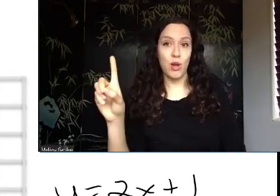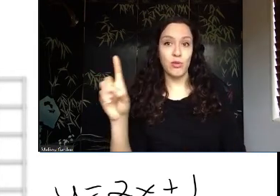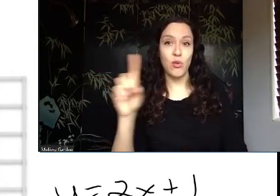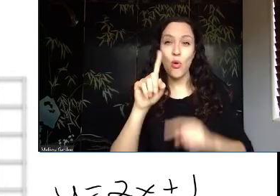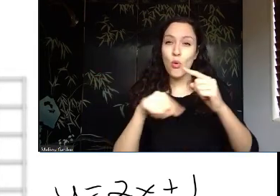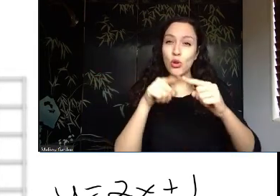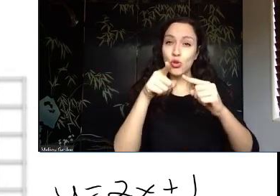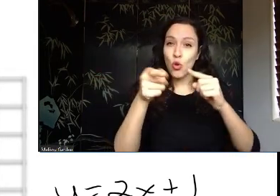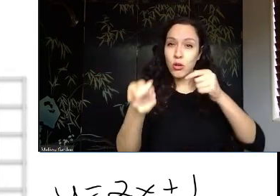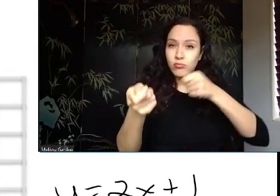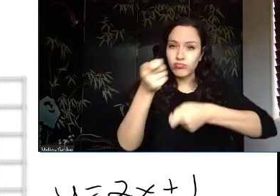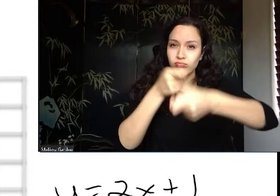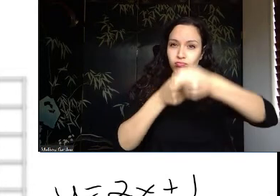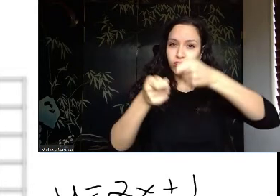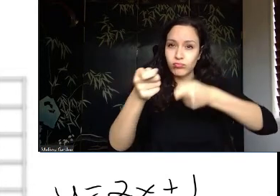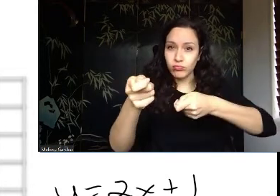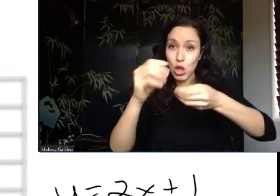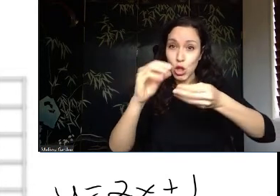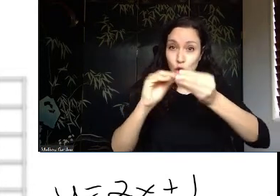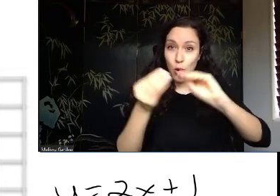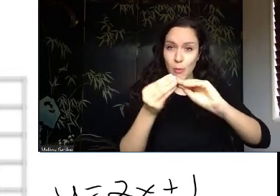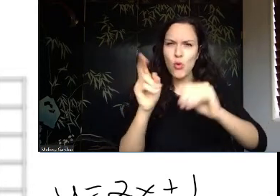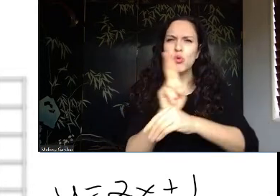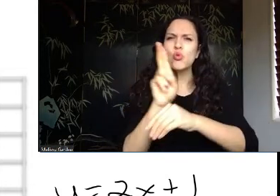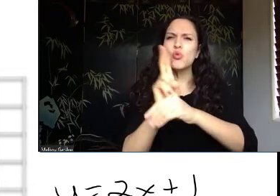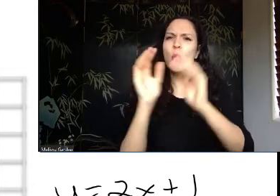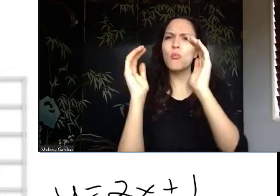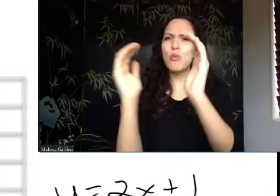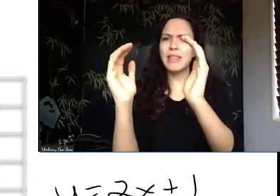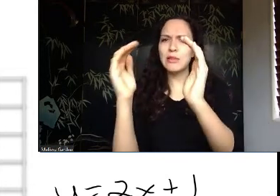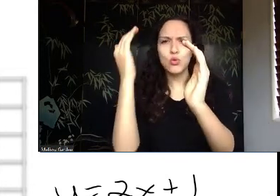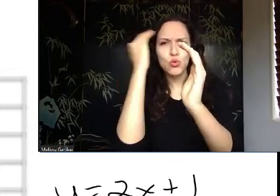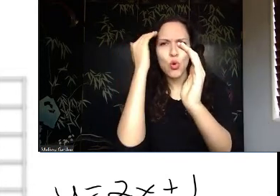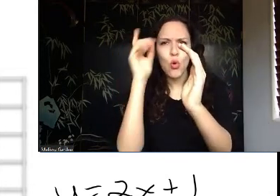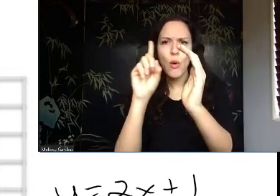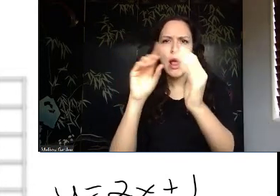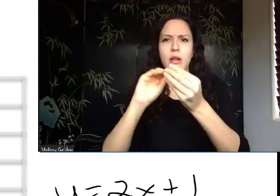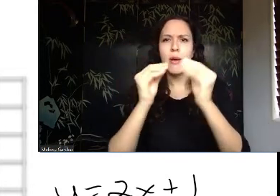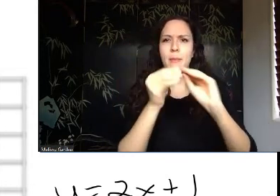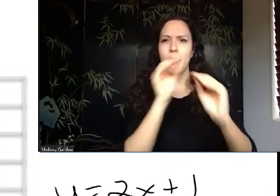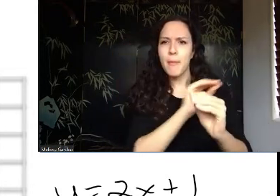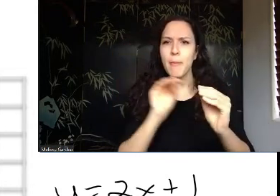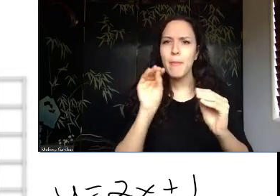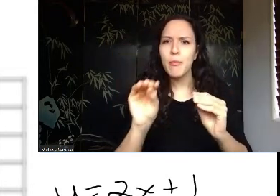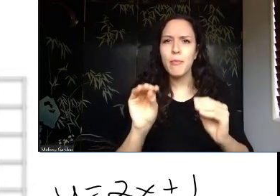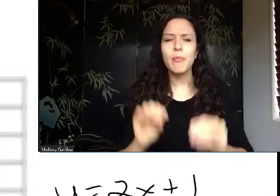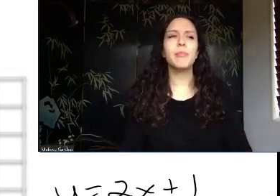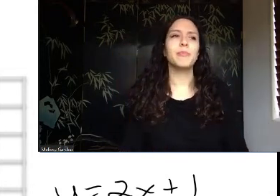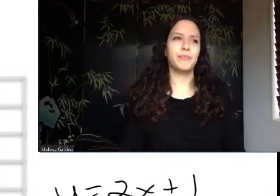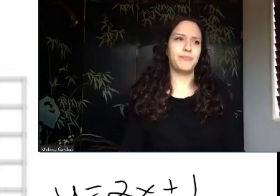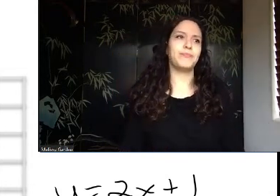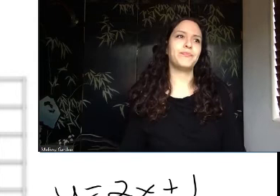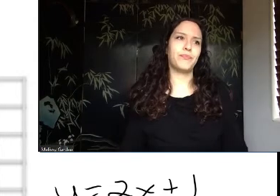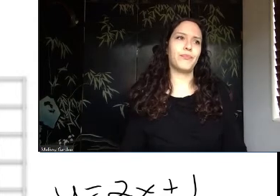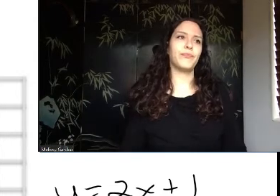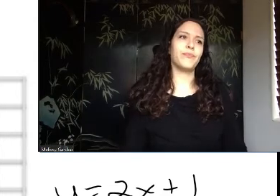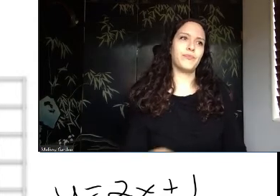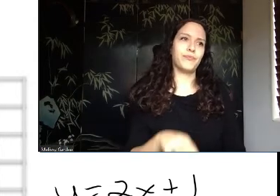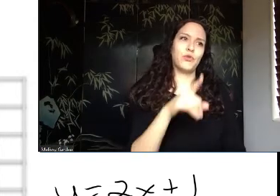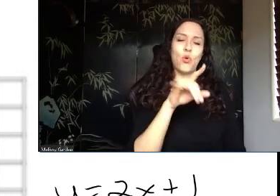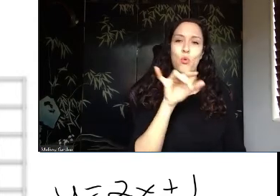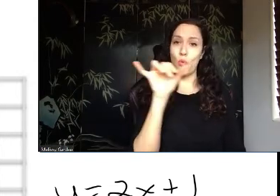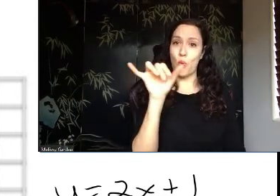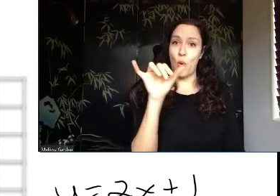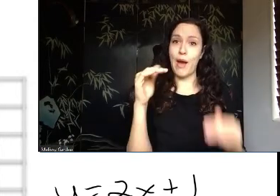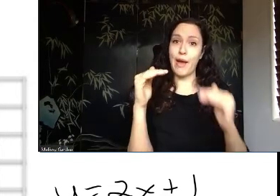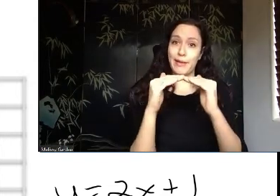parentheses, okay, because it shows that you're plugging something in. So y equals 2 times 0 is 0 plus 1. Y equals